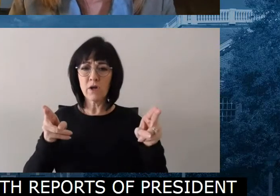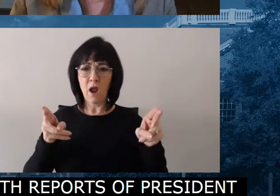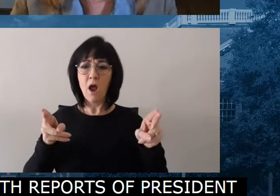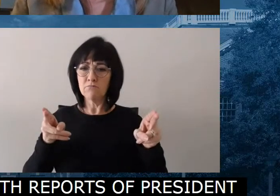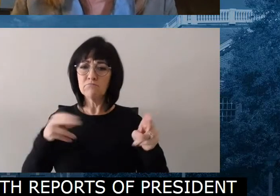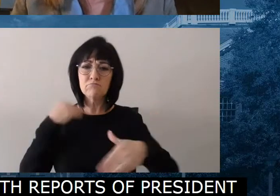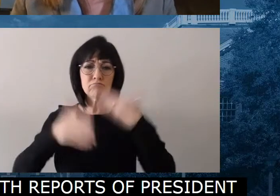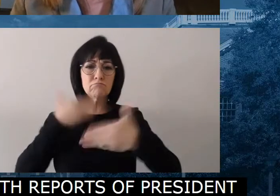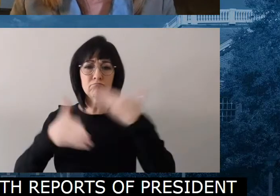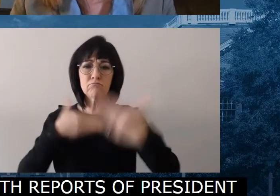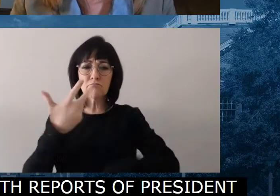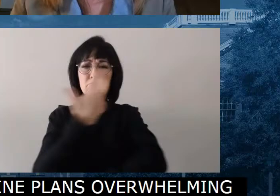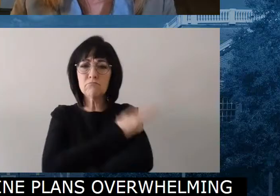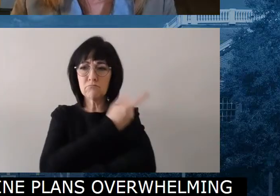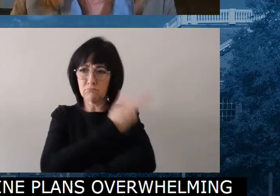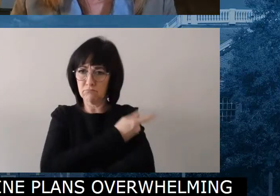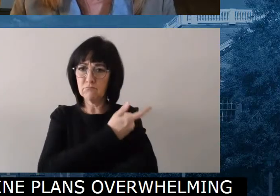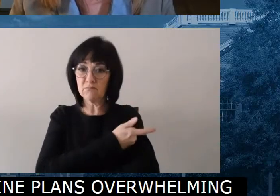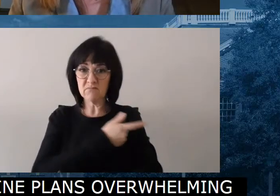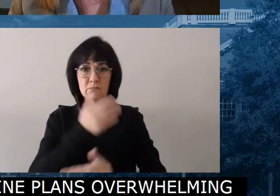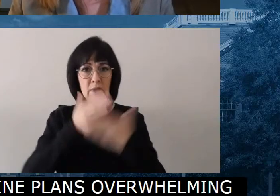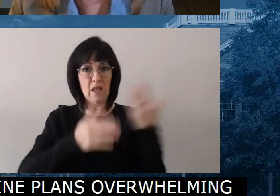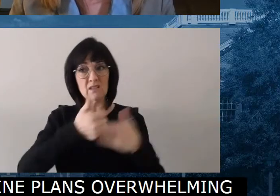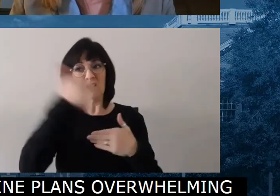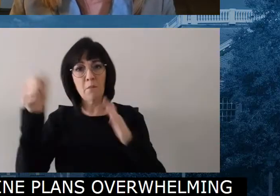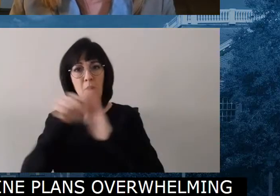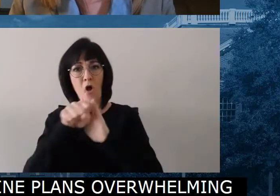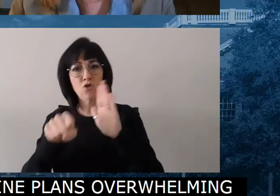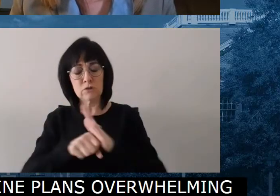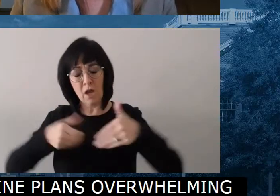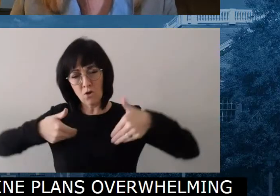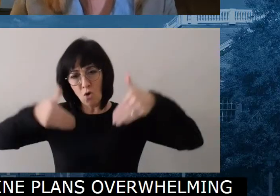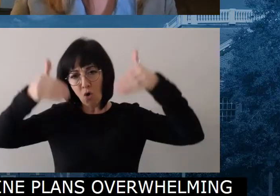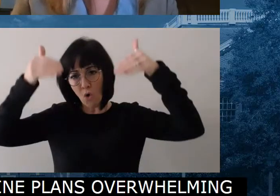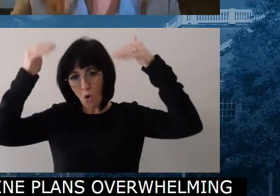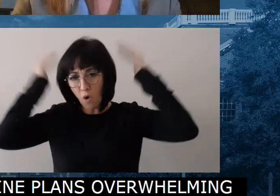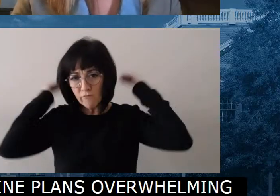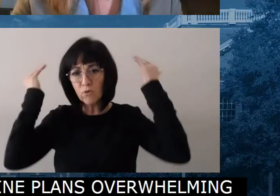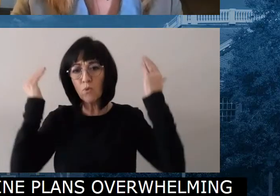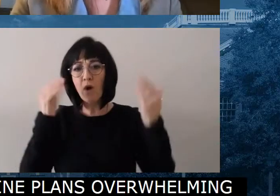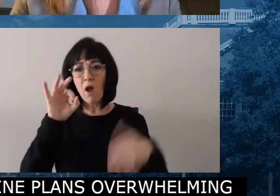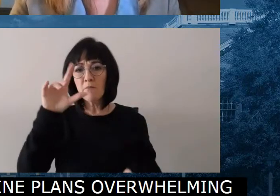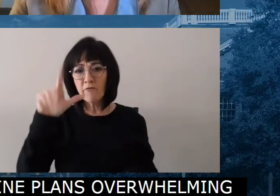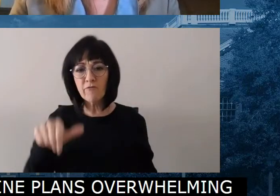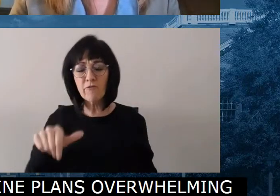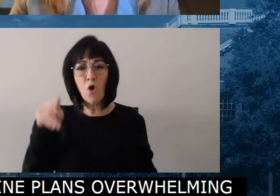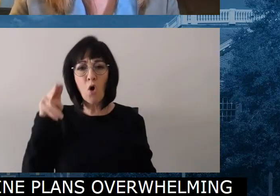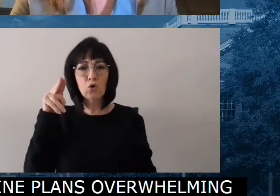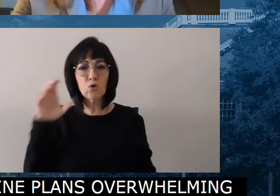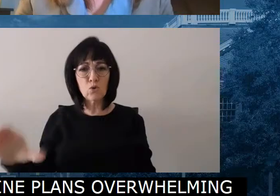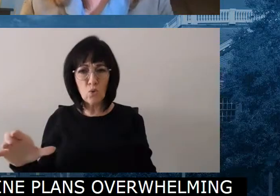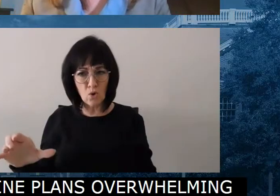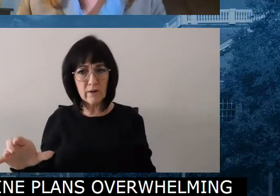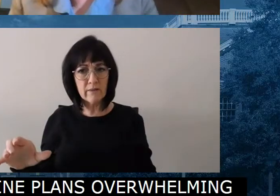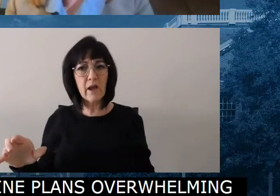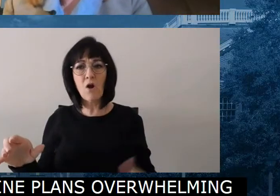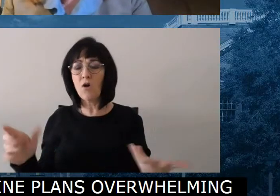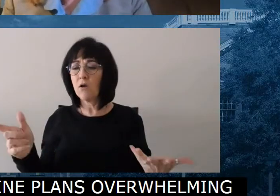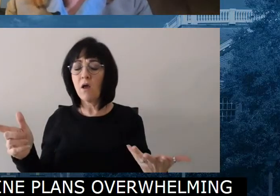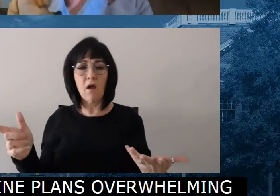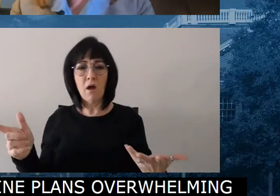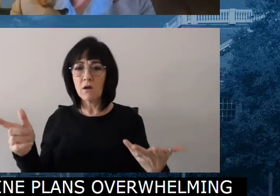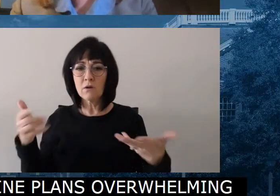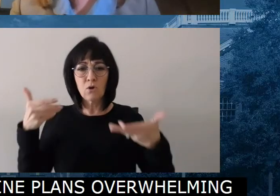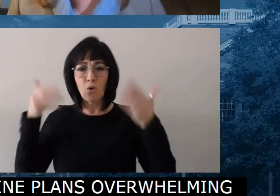has handled an overflow of vaccine requests? Yeah, so this question has been implicit in a lot of the things that we've